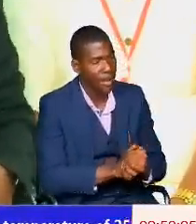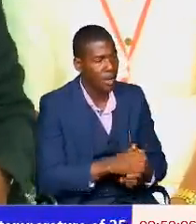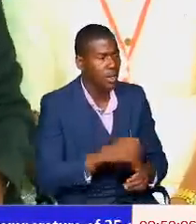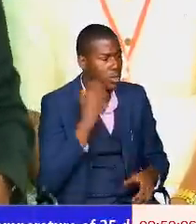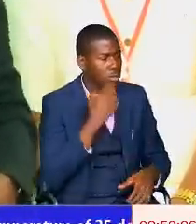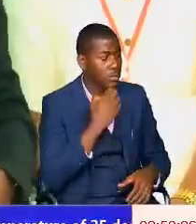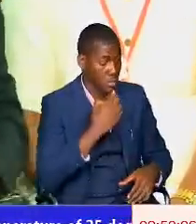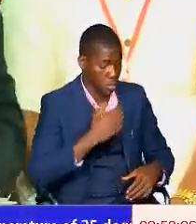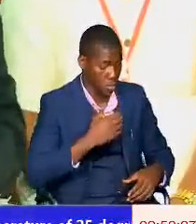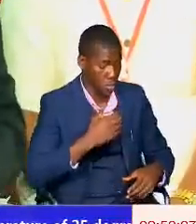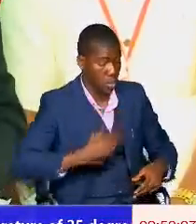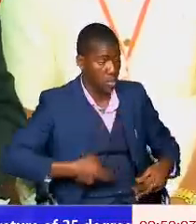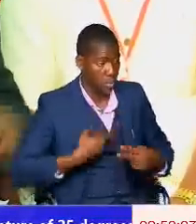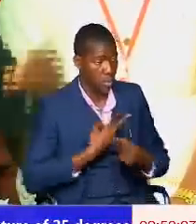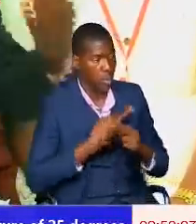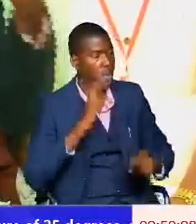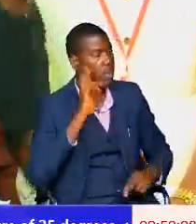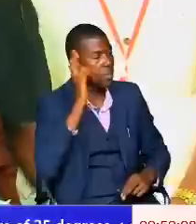Nigerians. Is it when you